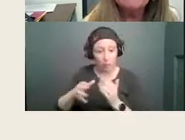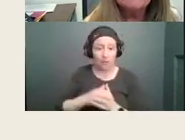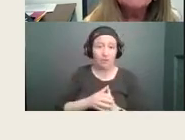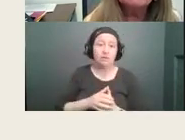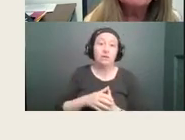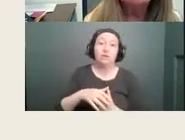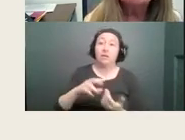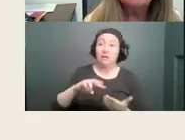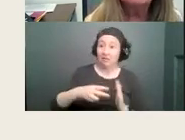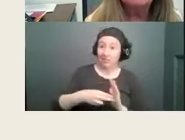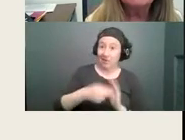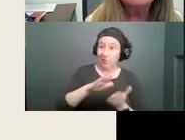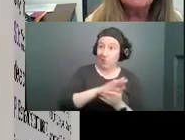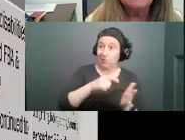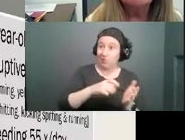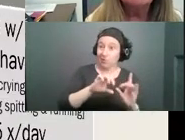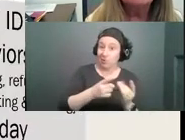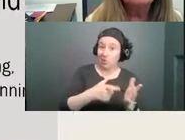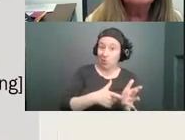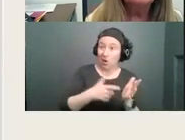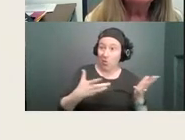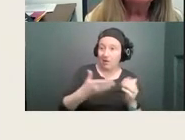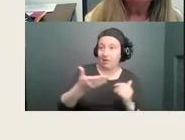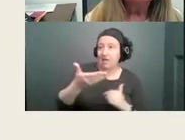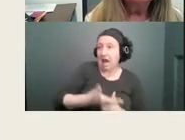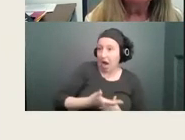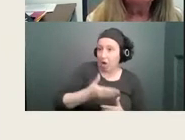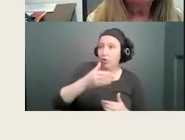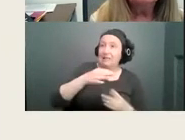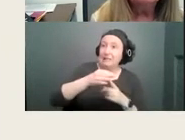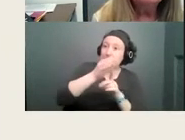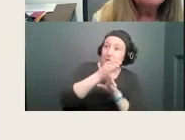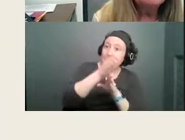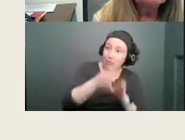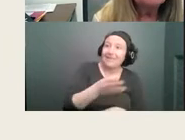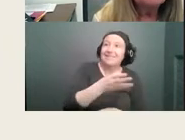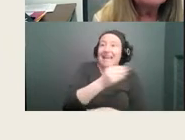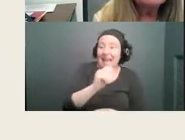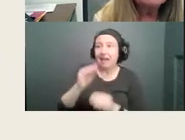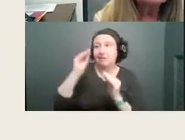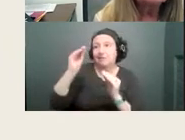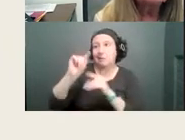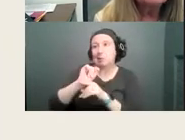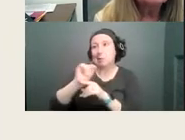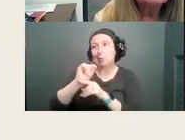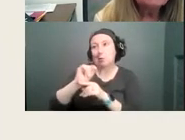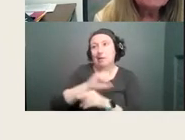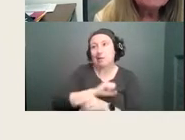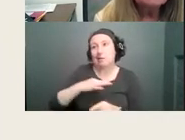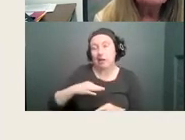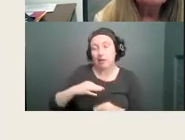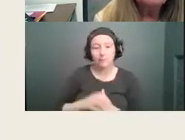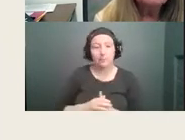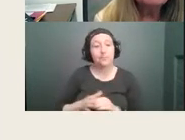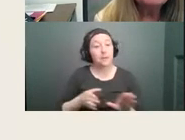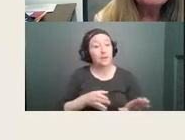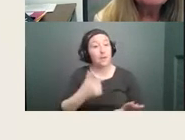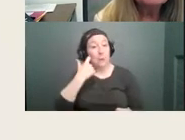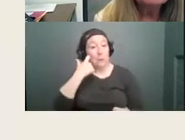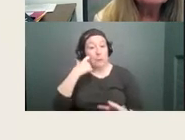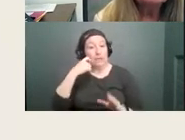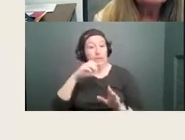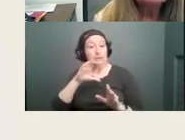hire specialists and train staff. A couple of other more recent cases, another student,